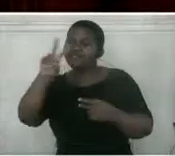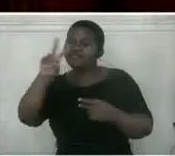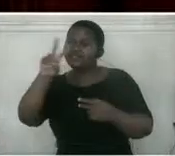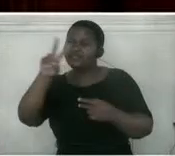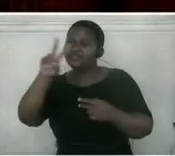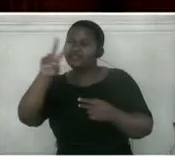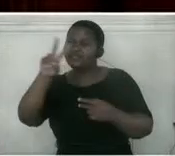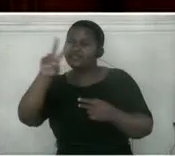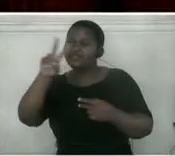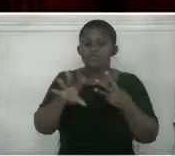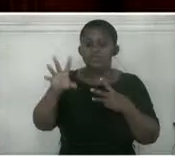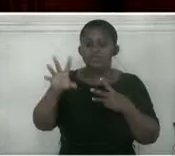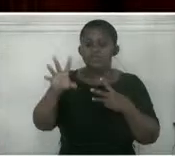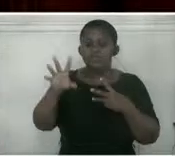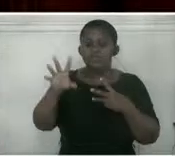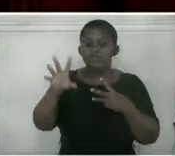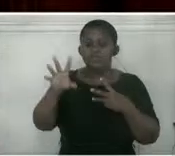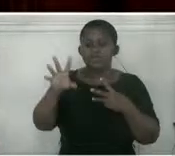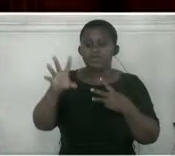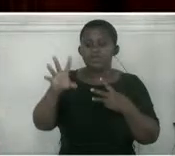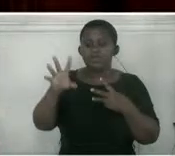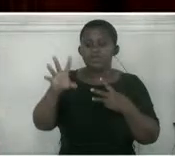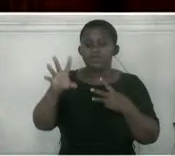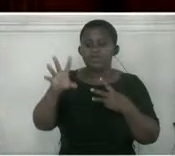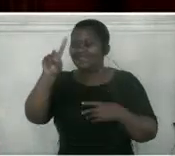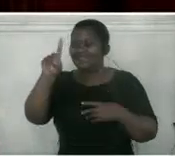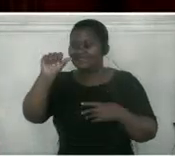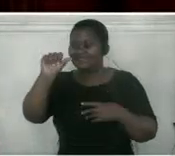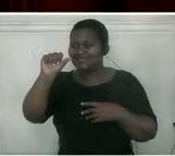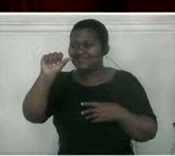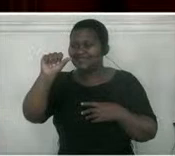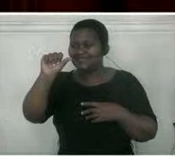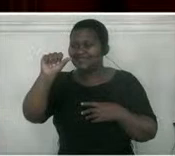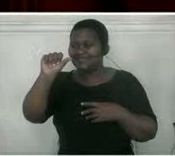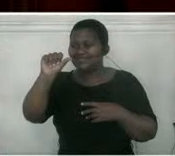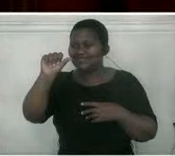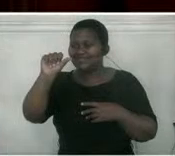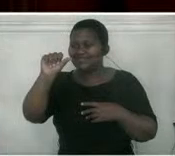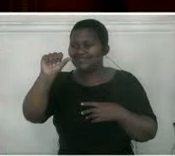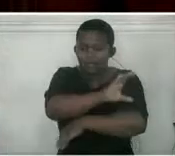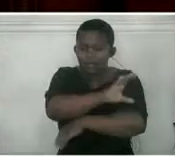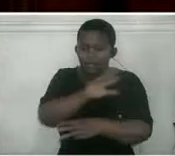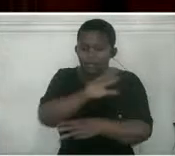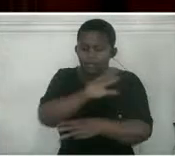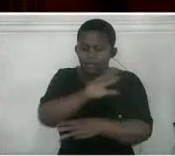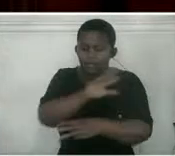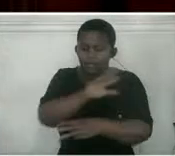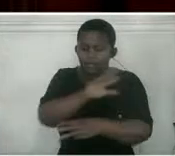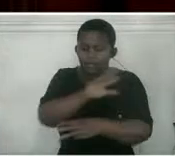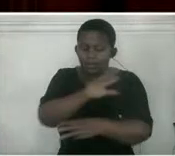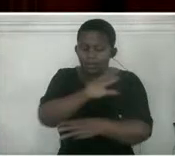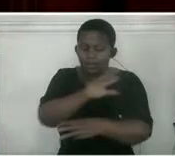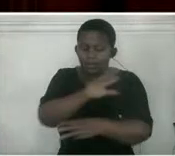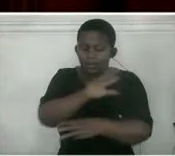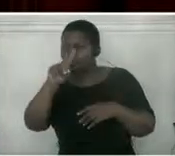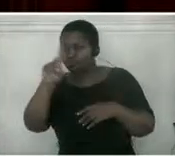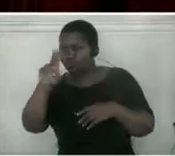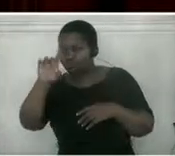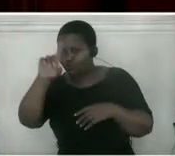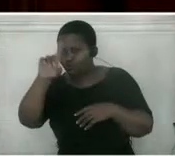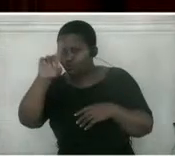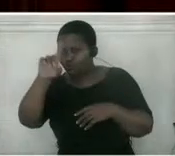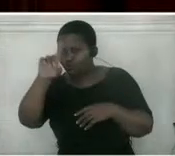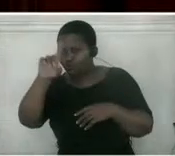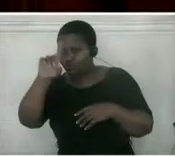Municipal Offices, Edendale Gateway Clinic, Umsunduze Library, Umsunduze Taxi